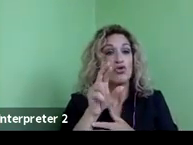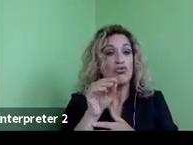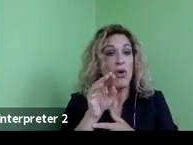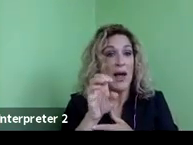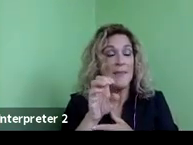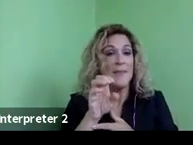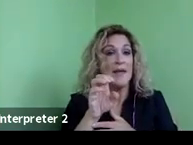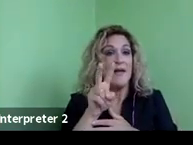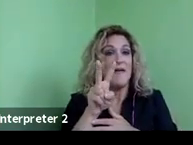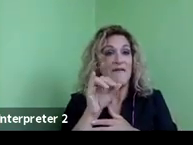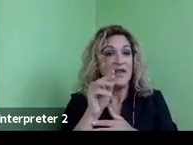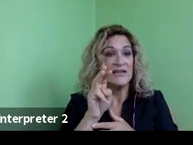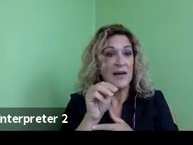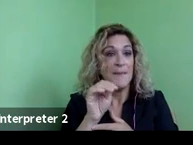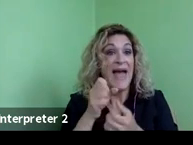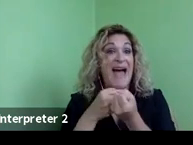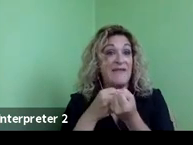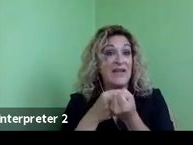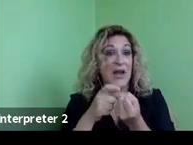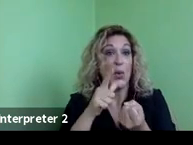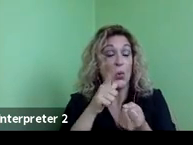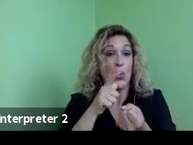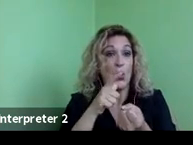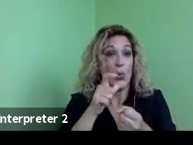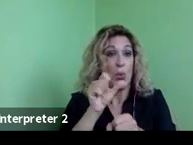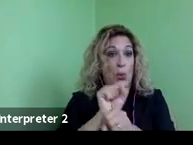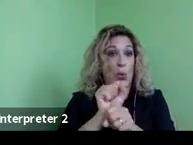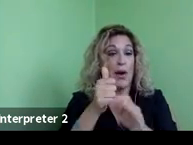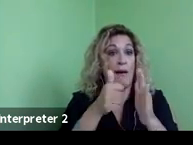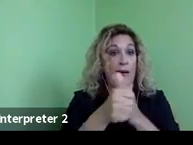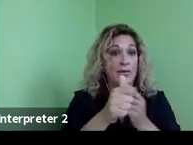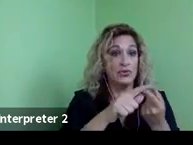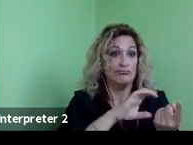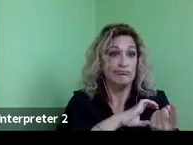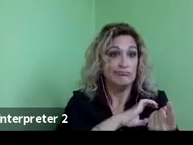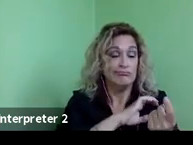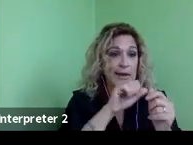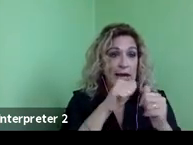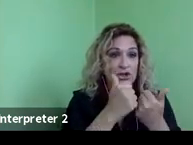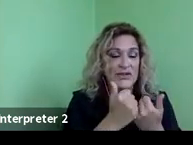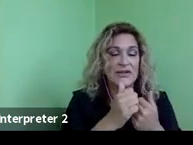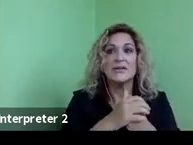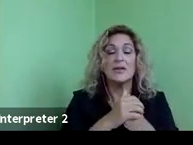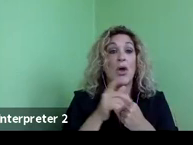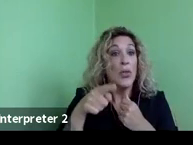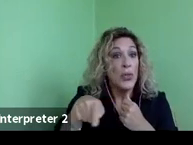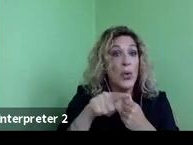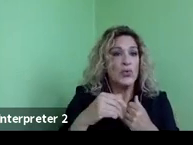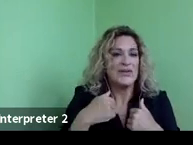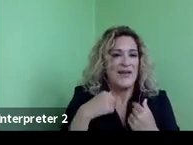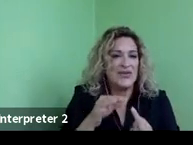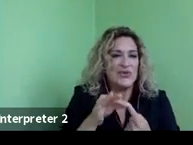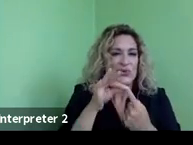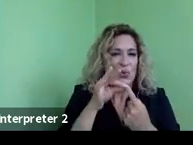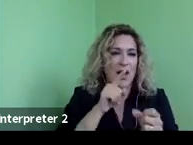prosecutors' offices or law enforcement agencies. Those crime victim advocates have certain